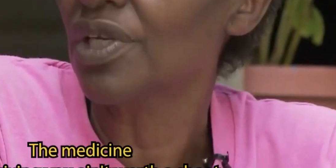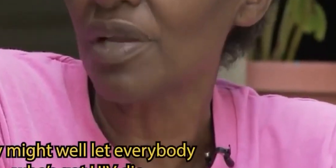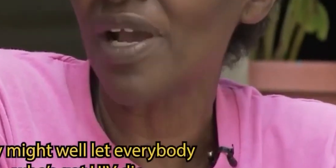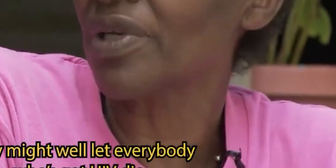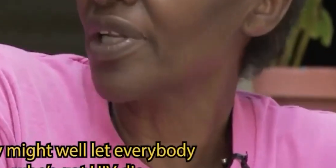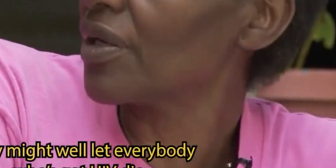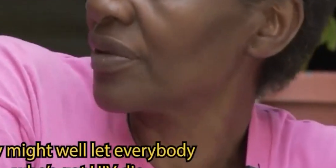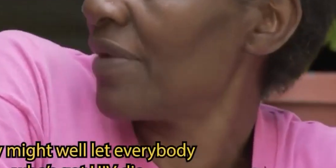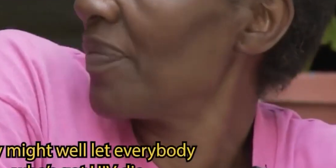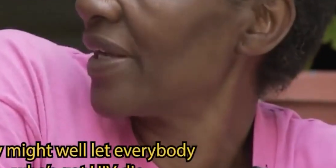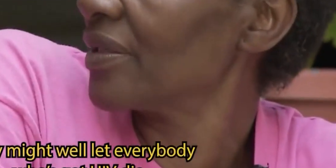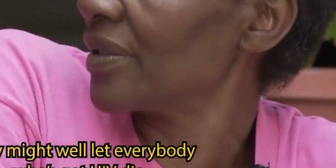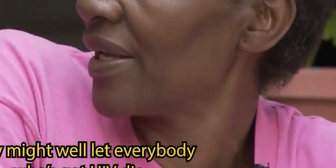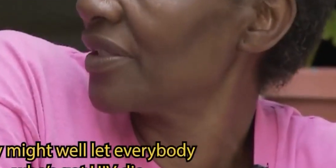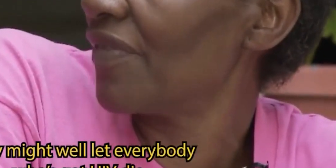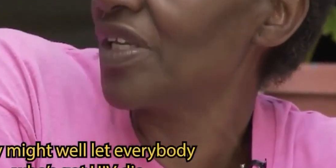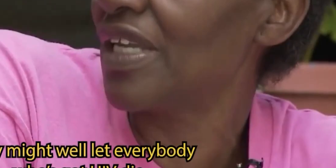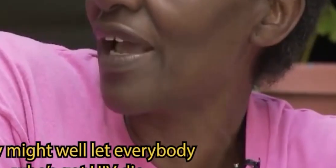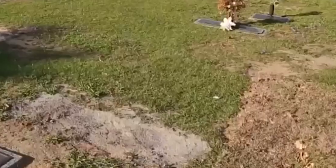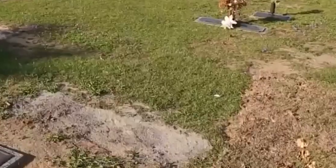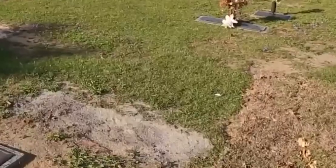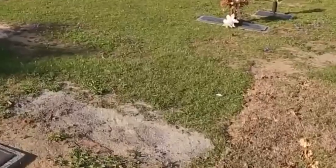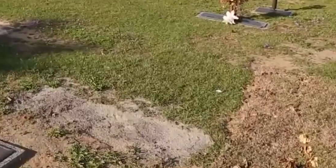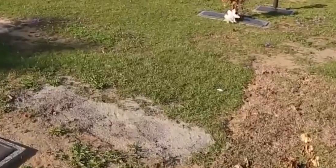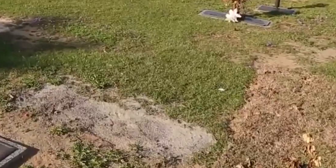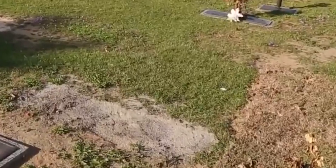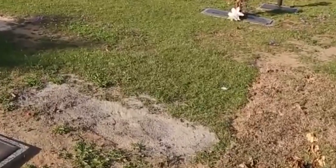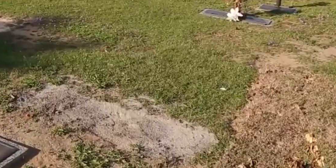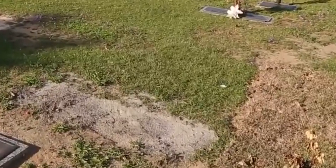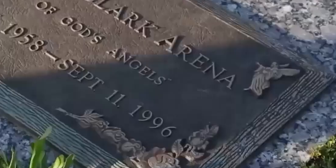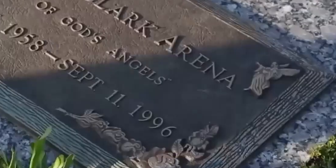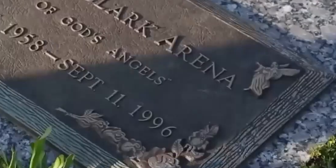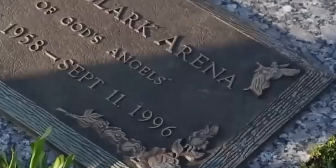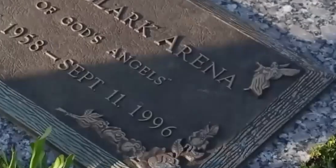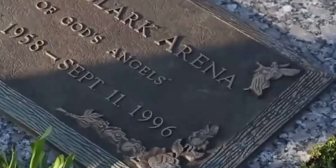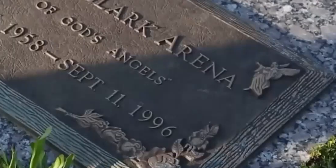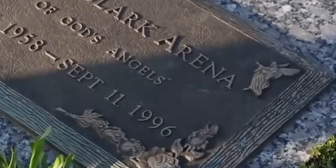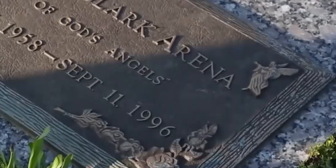shoot. They might well let everybody that's got HIV die.